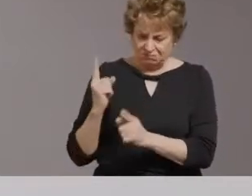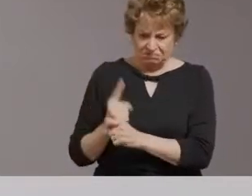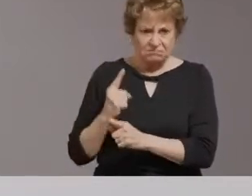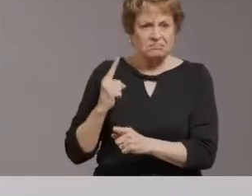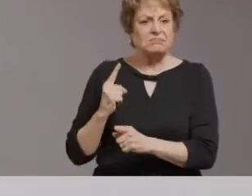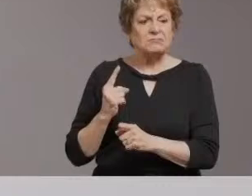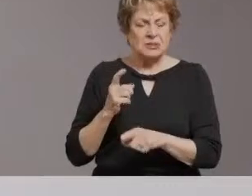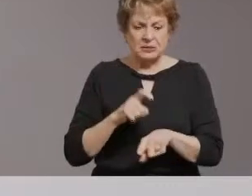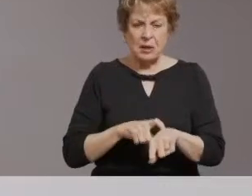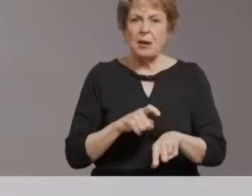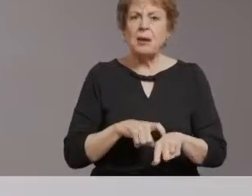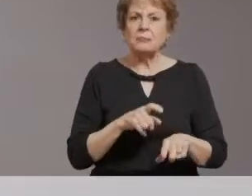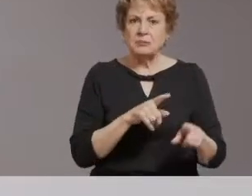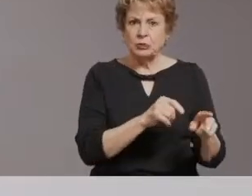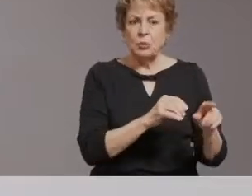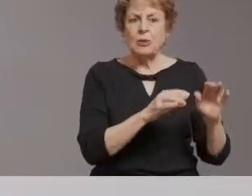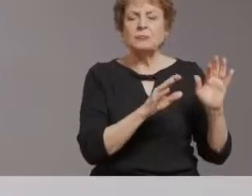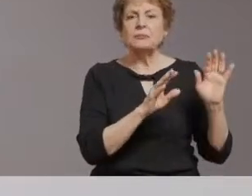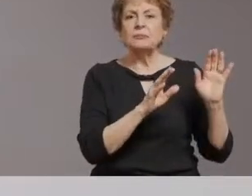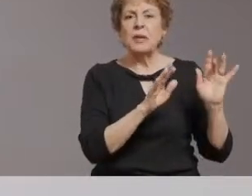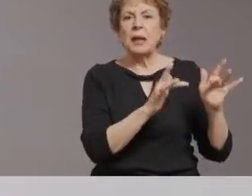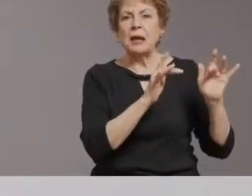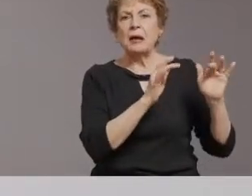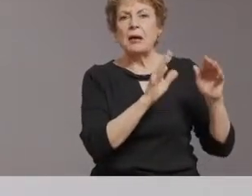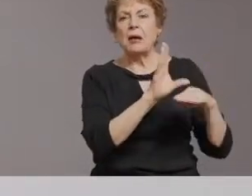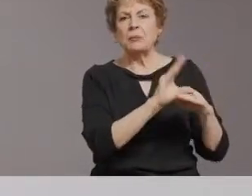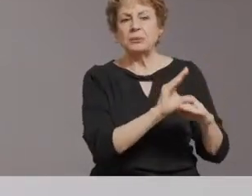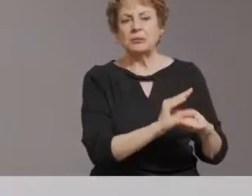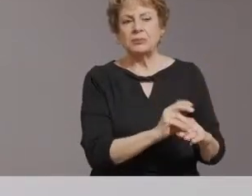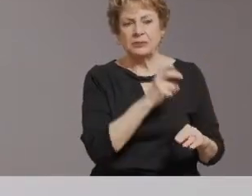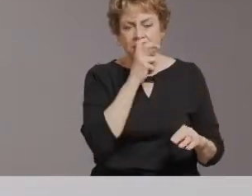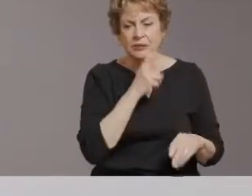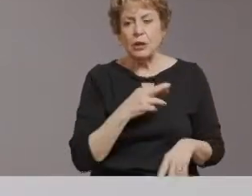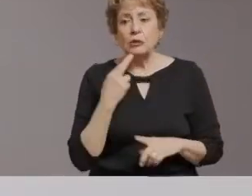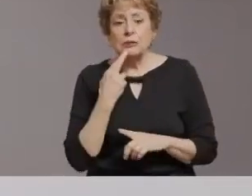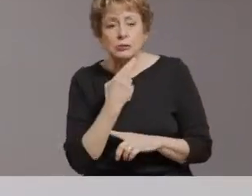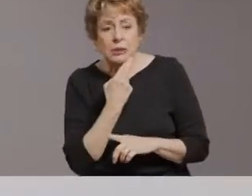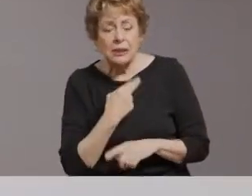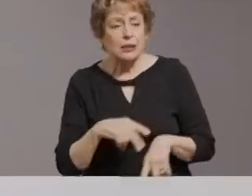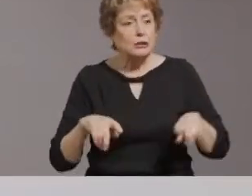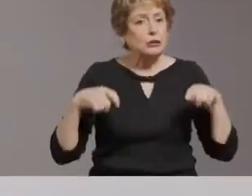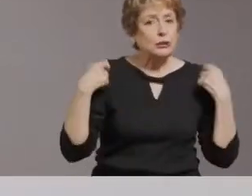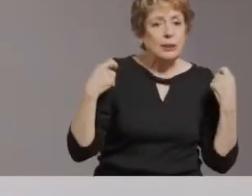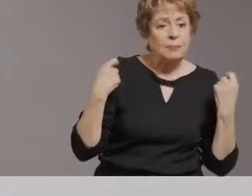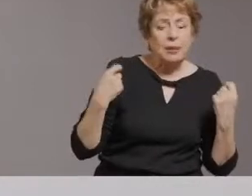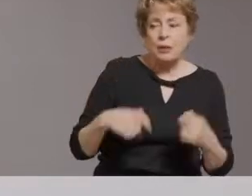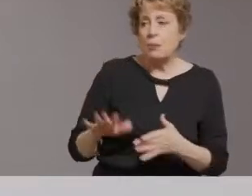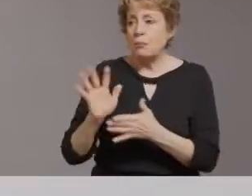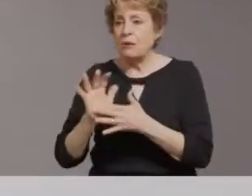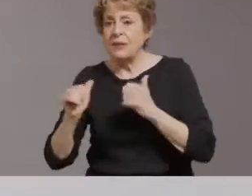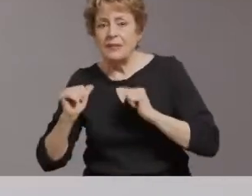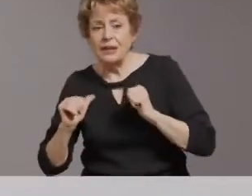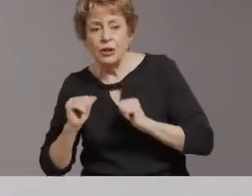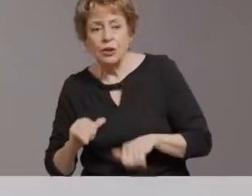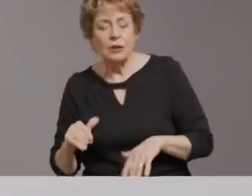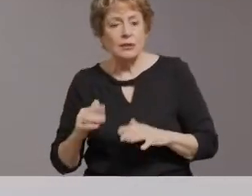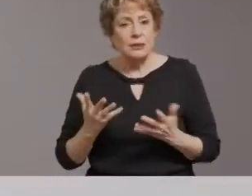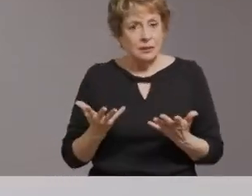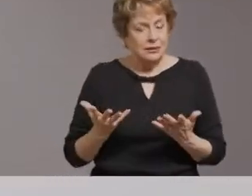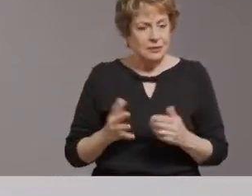were restrictions that were at restaurants and gyms and movie theaters. We still encourage, it is still